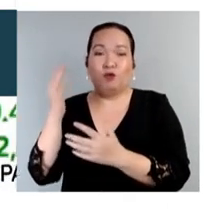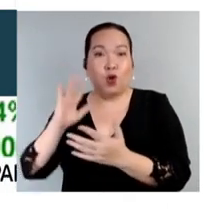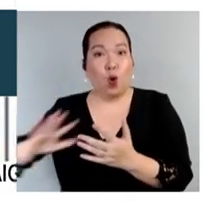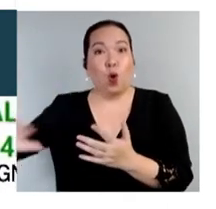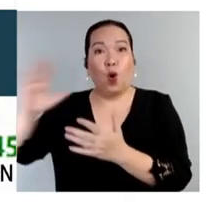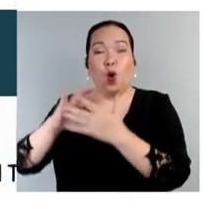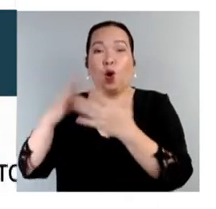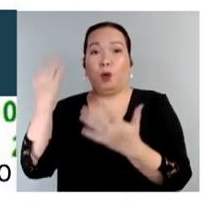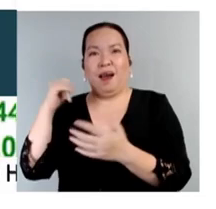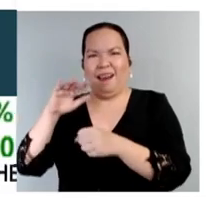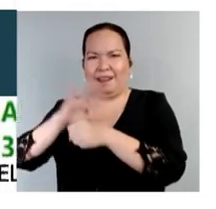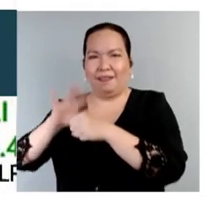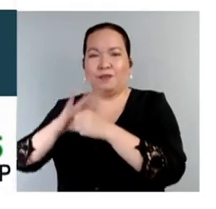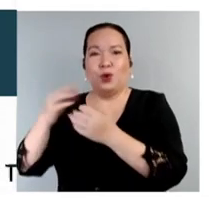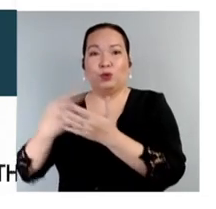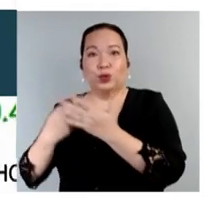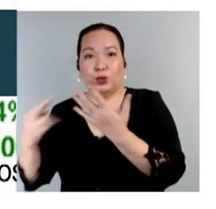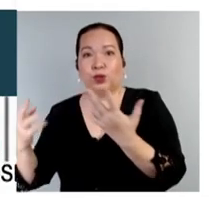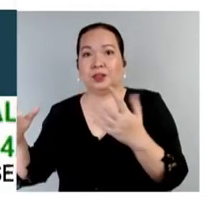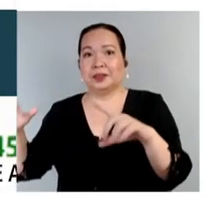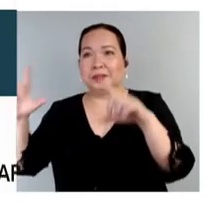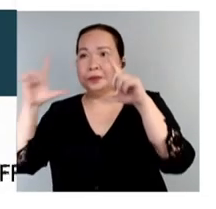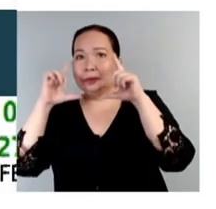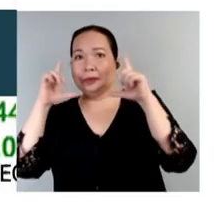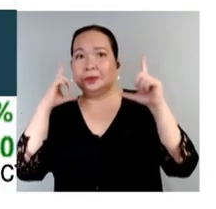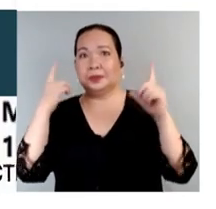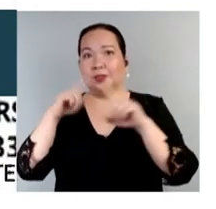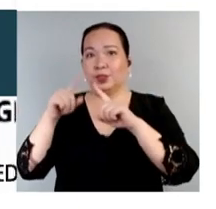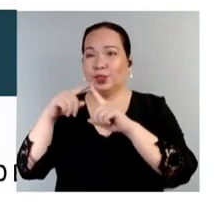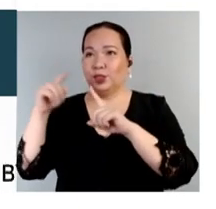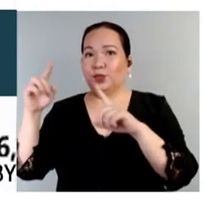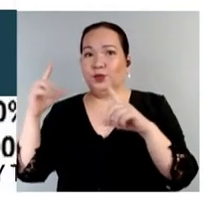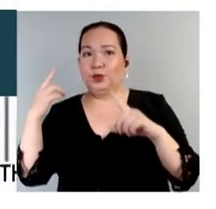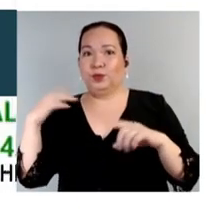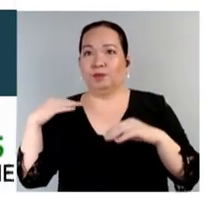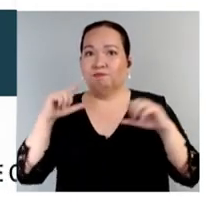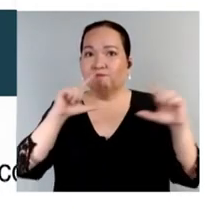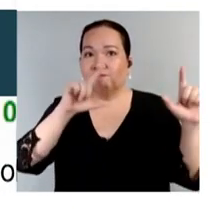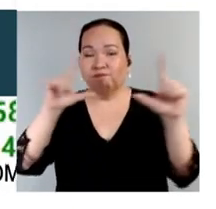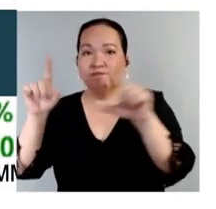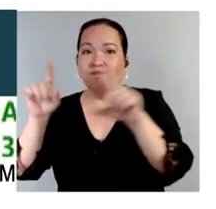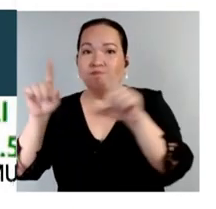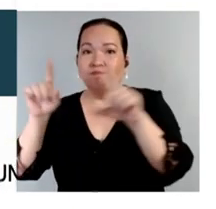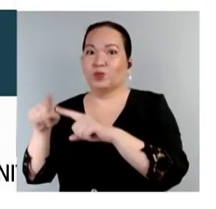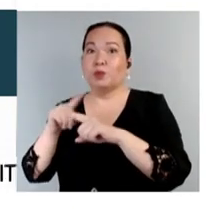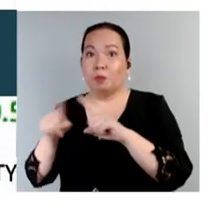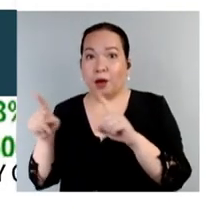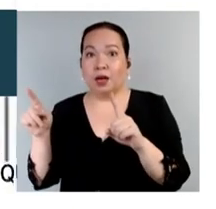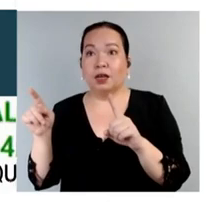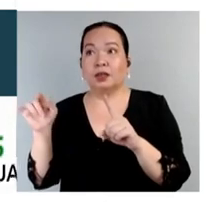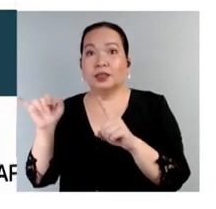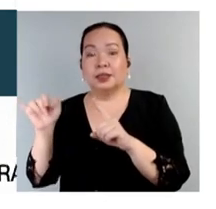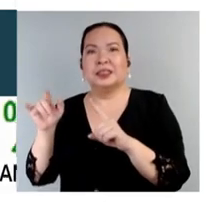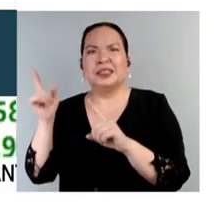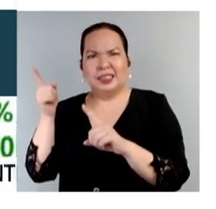of resources, exposure, and everything. But we've also seen how this advantage falter